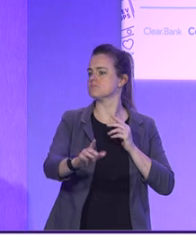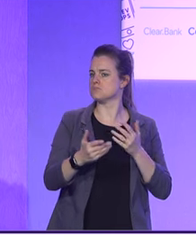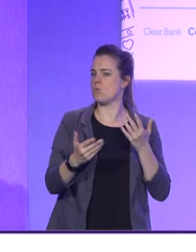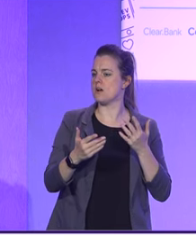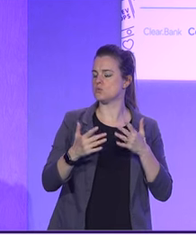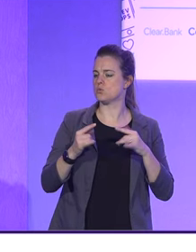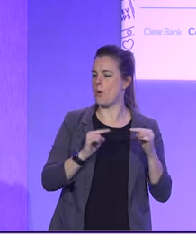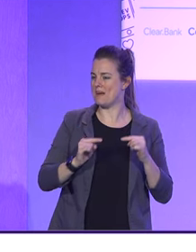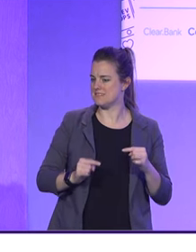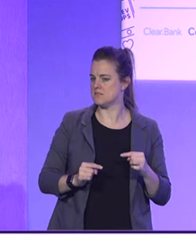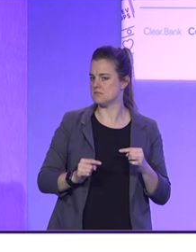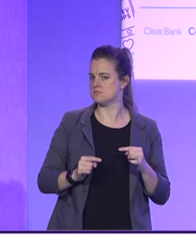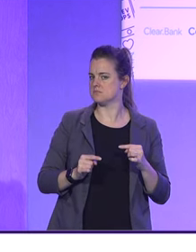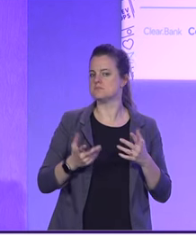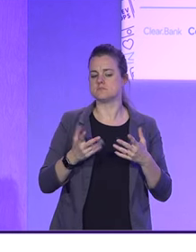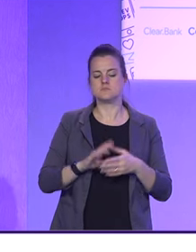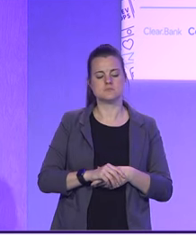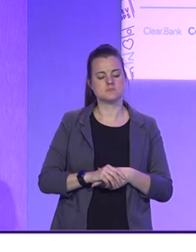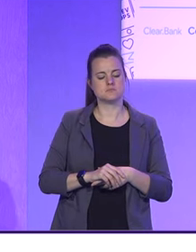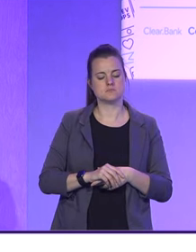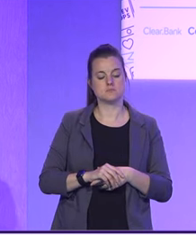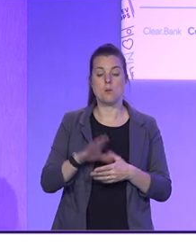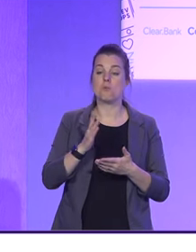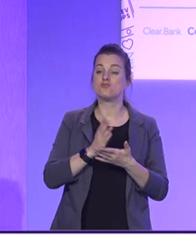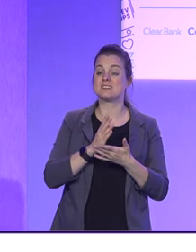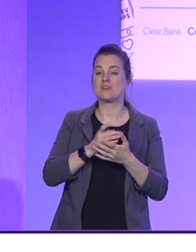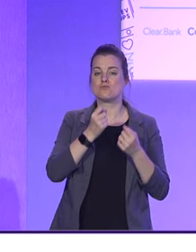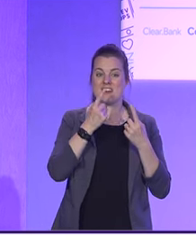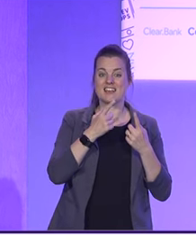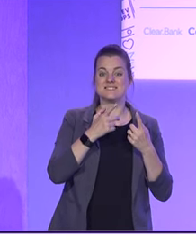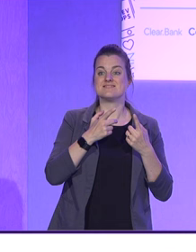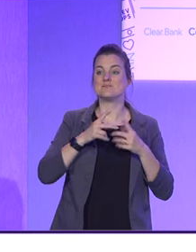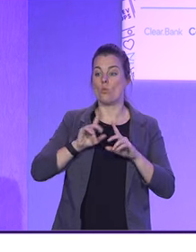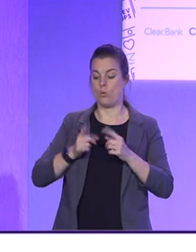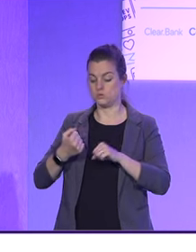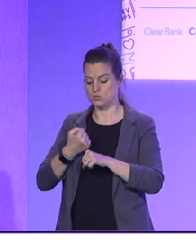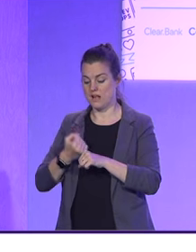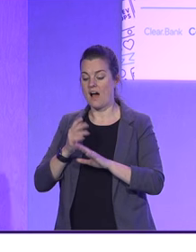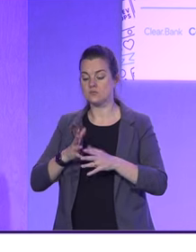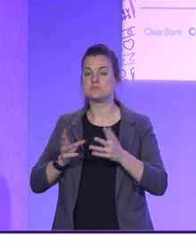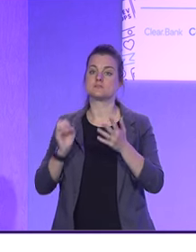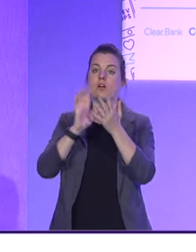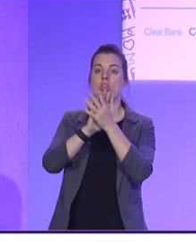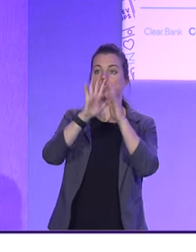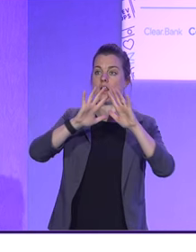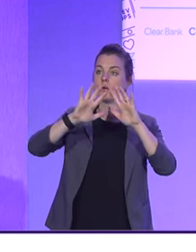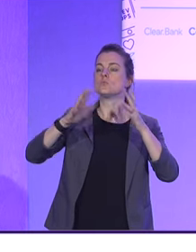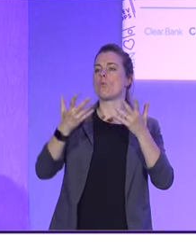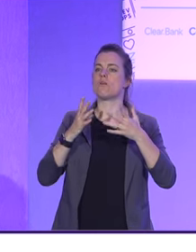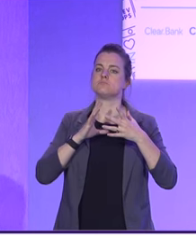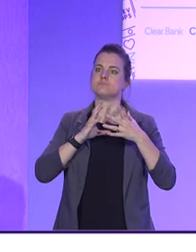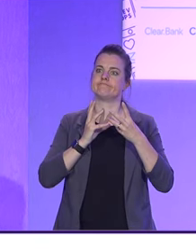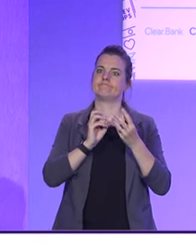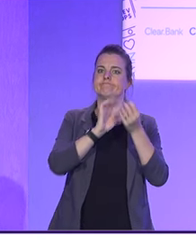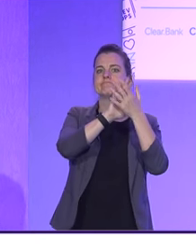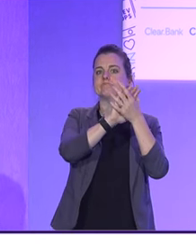Amazon for many things. All the things we start, basically, go to the cloud or to Amazon. And basically, this provides us, as you may know, basically,